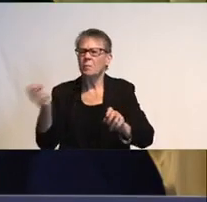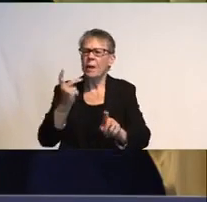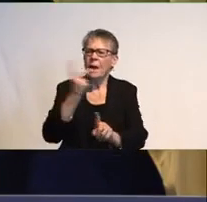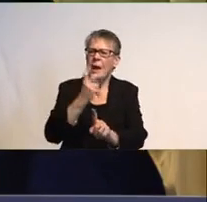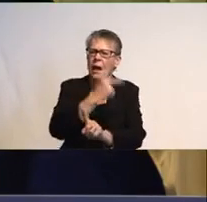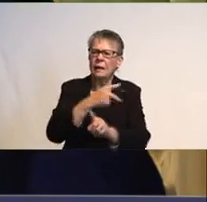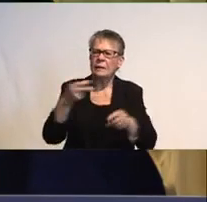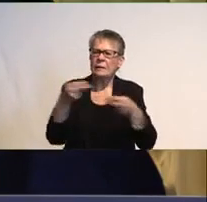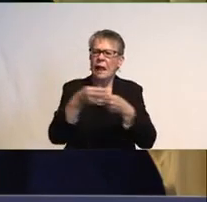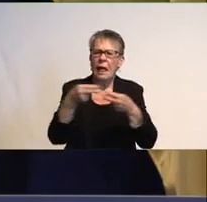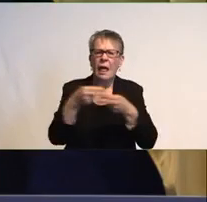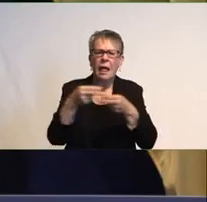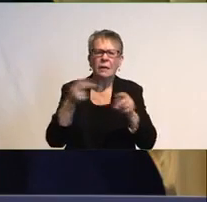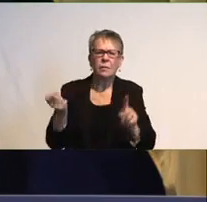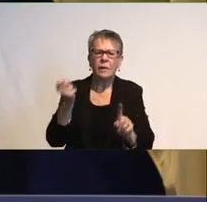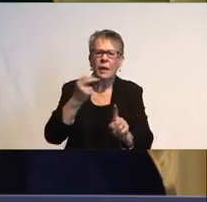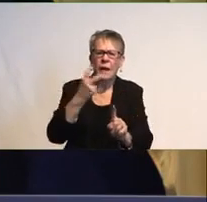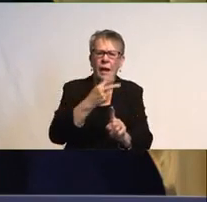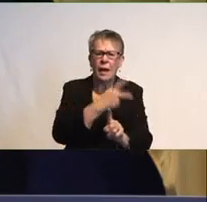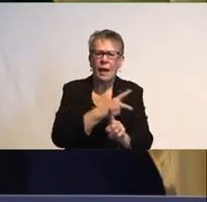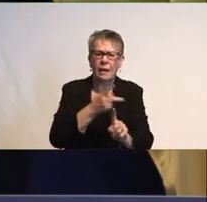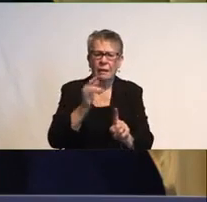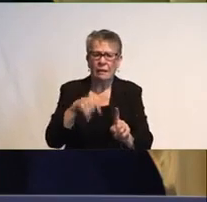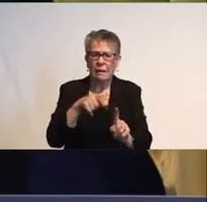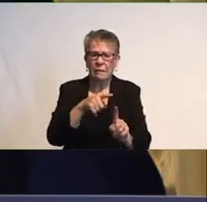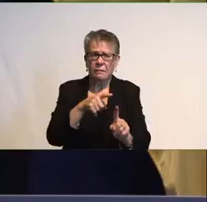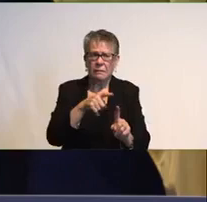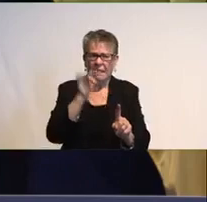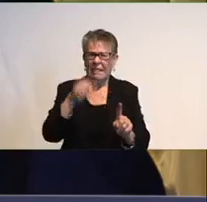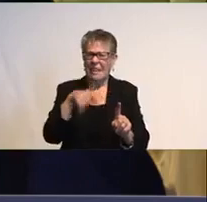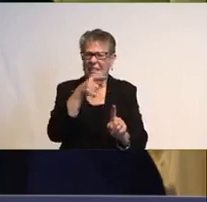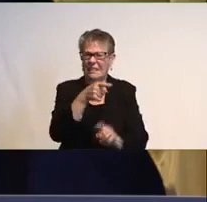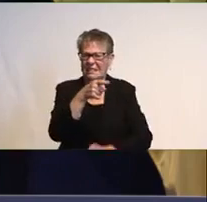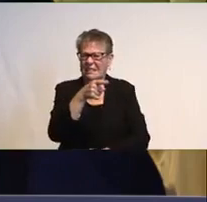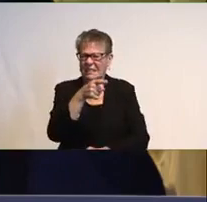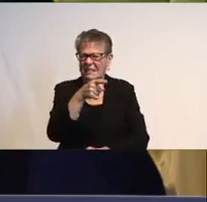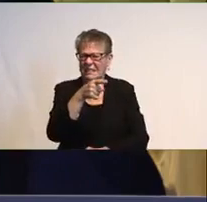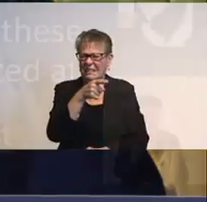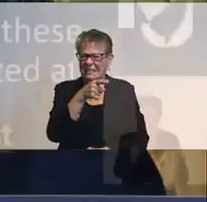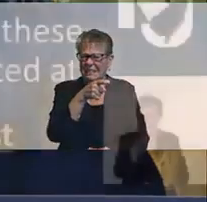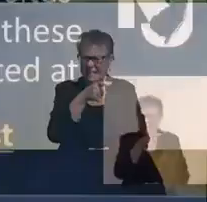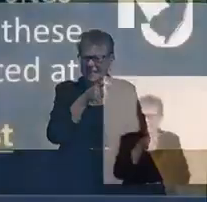There we go. Oh, that was it. So that's